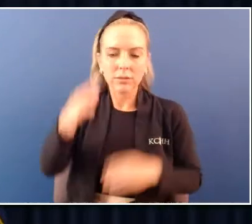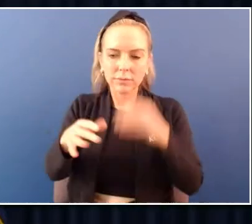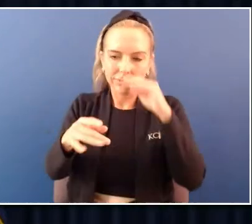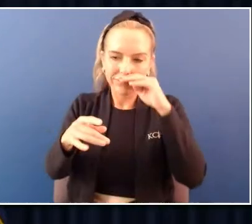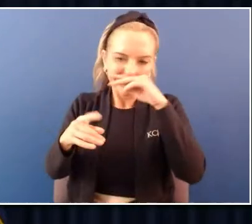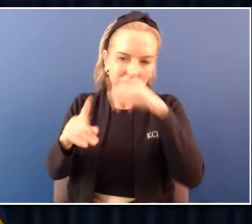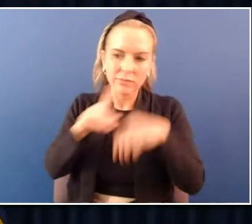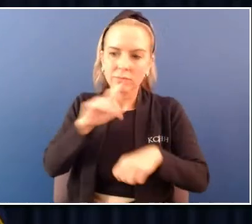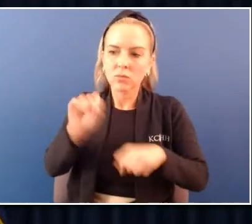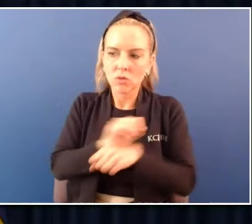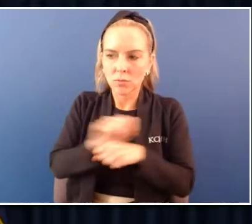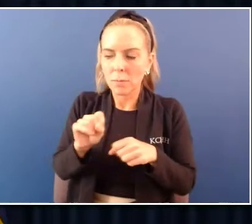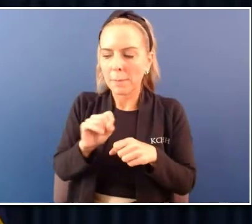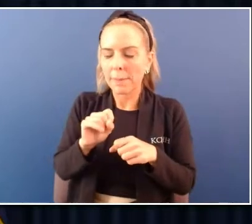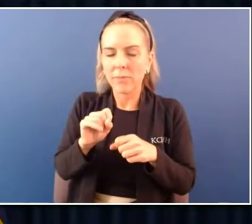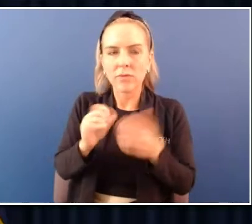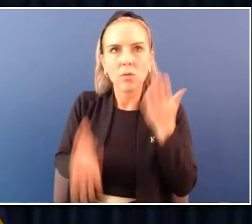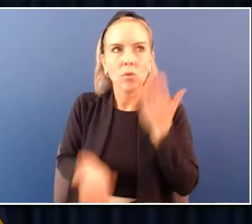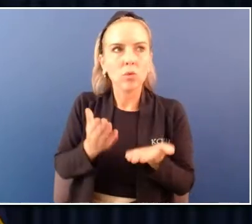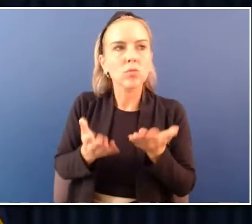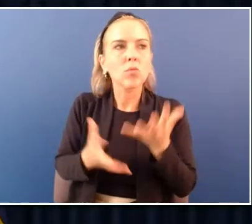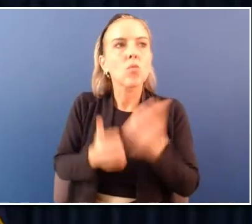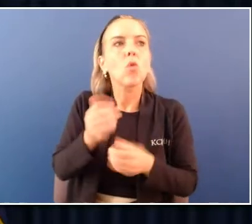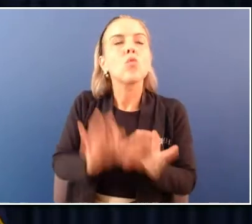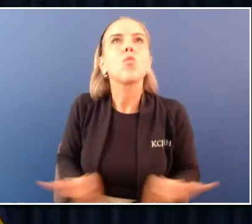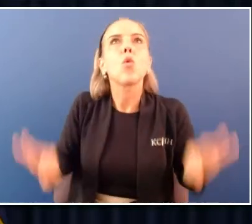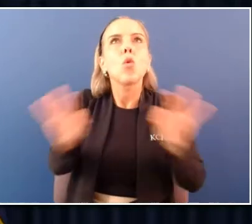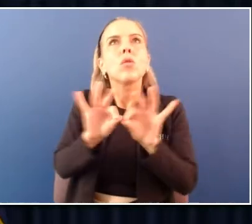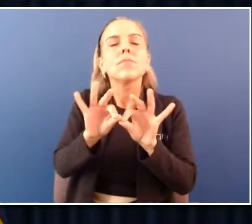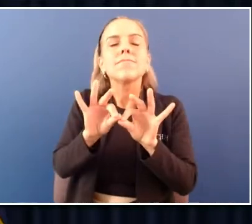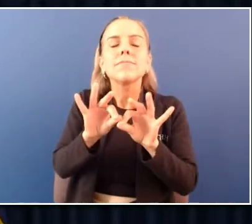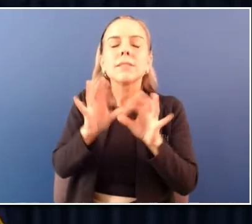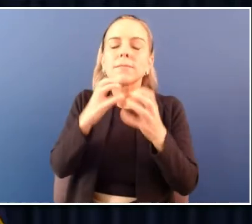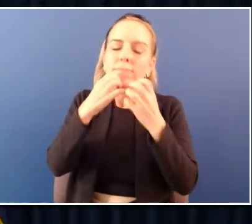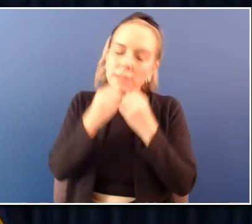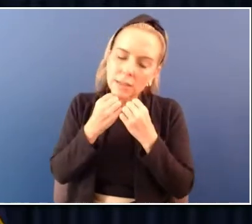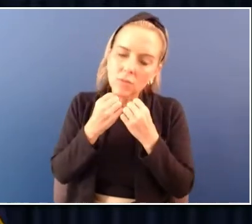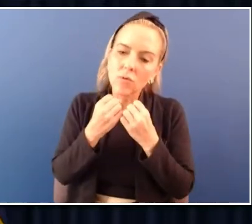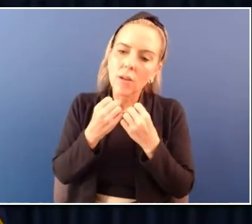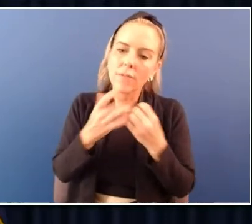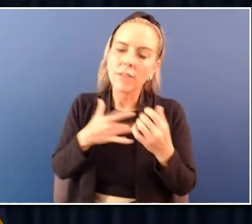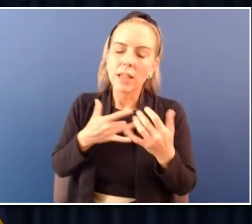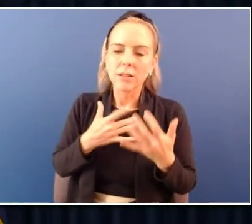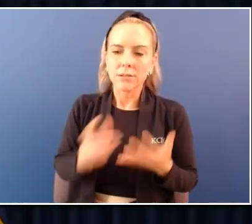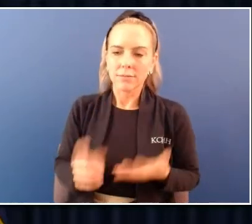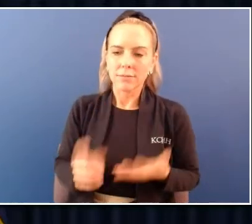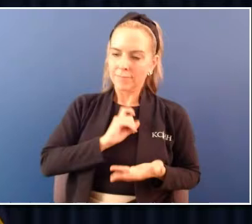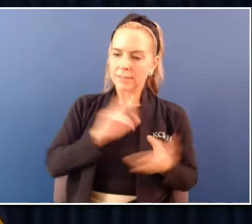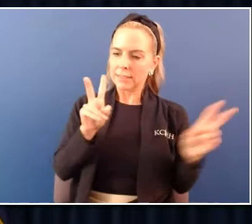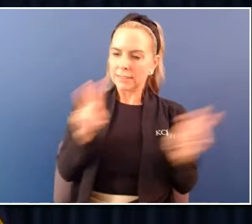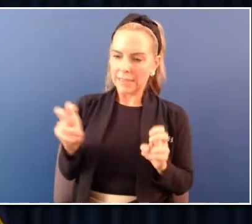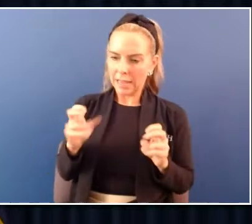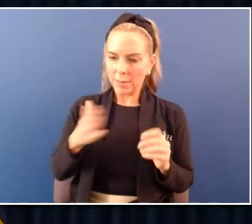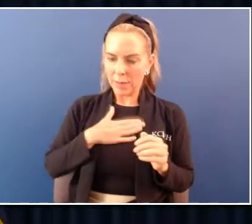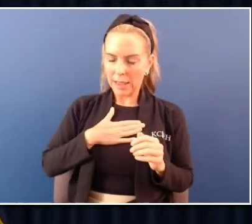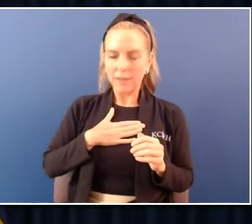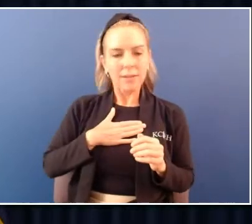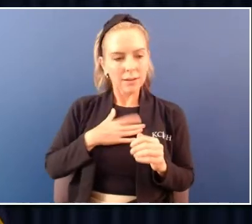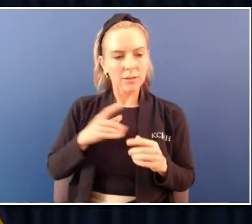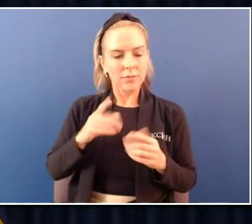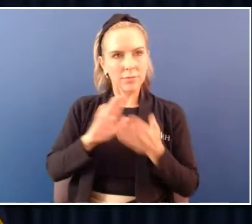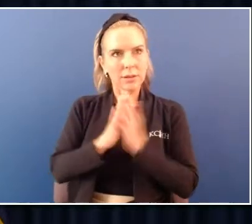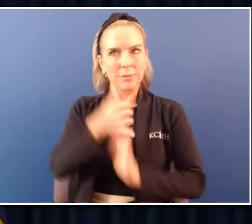probably the most important, most meaningful, and most rewarding title that I've ever had is being a dad. And I say